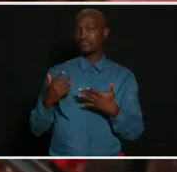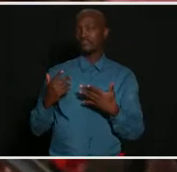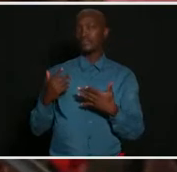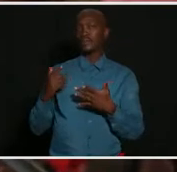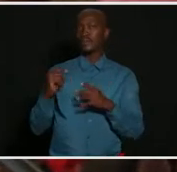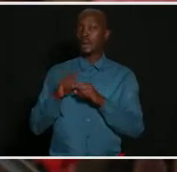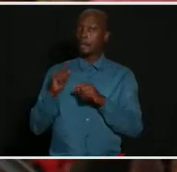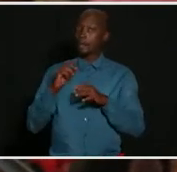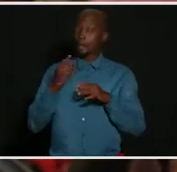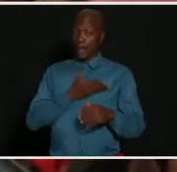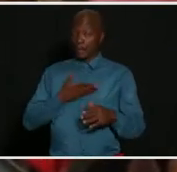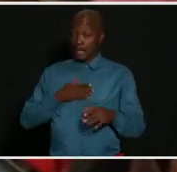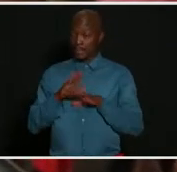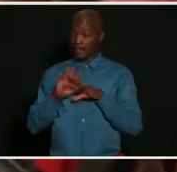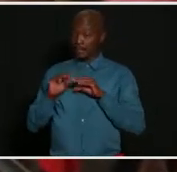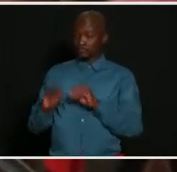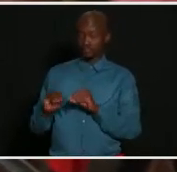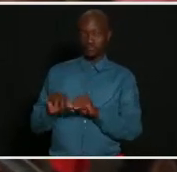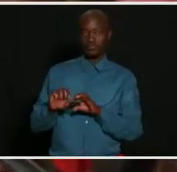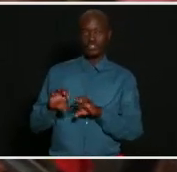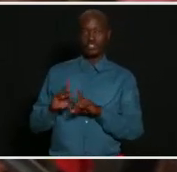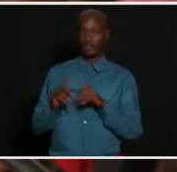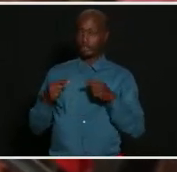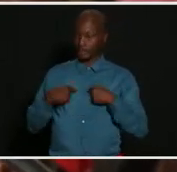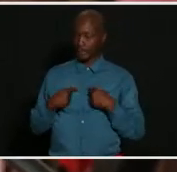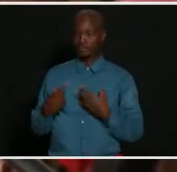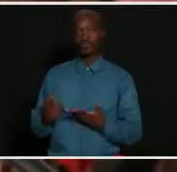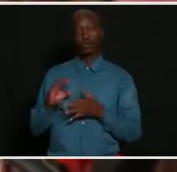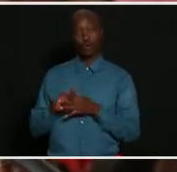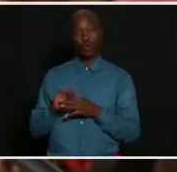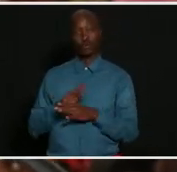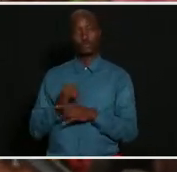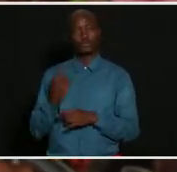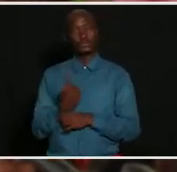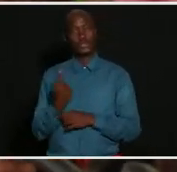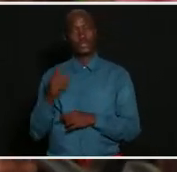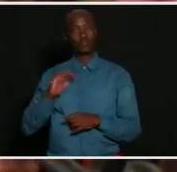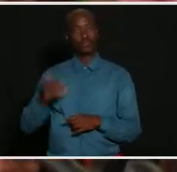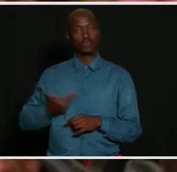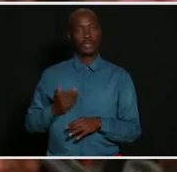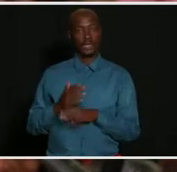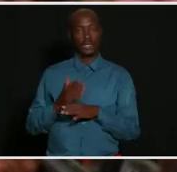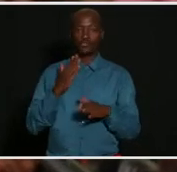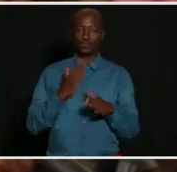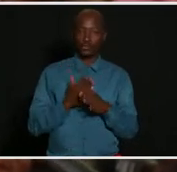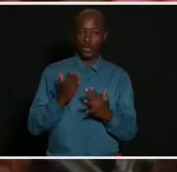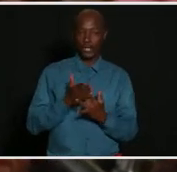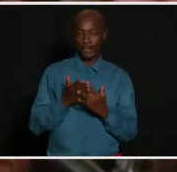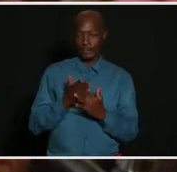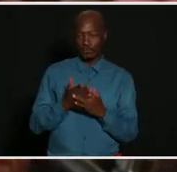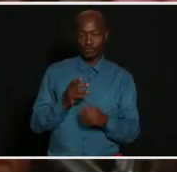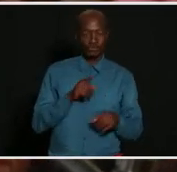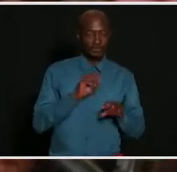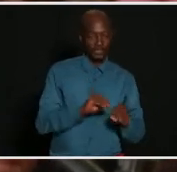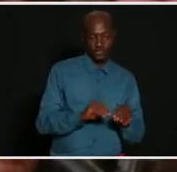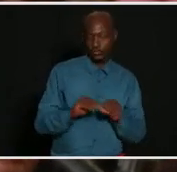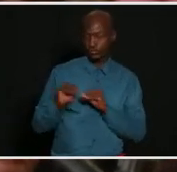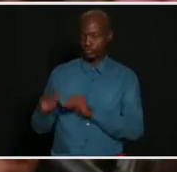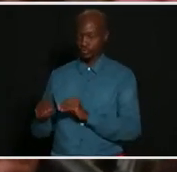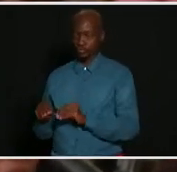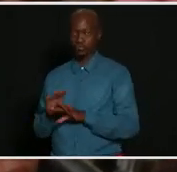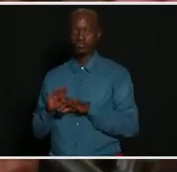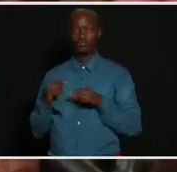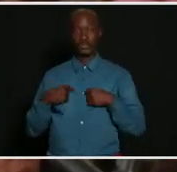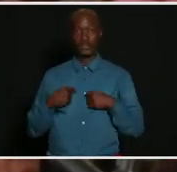started home educating my sister and I she was a single woman and had to work in between two I